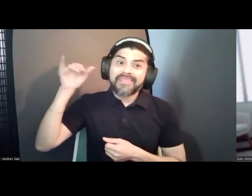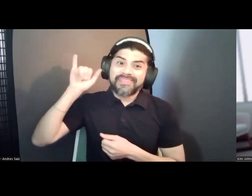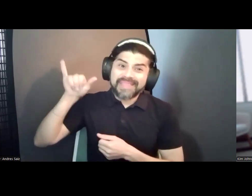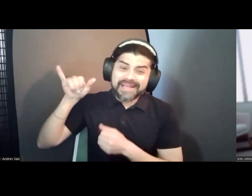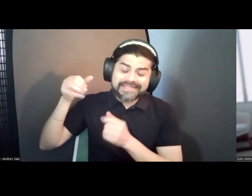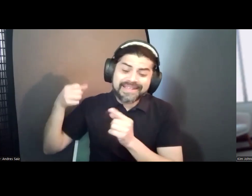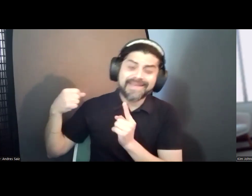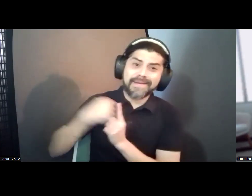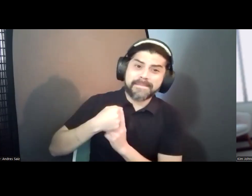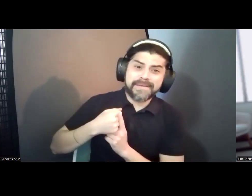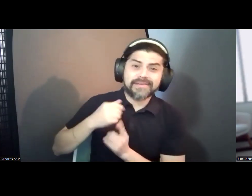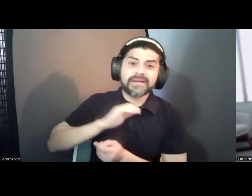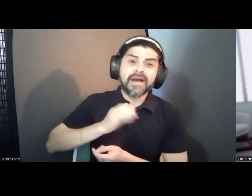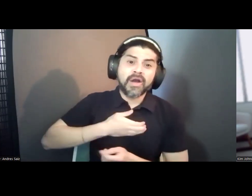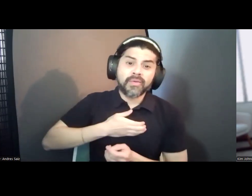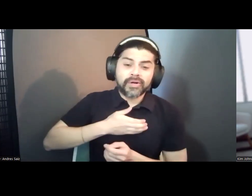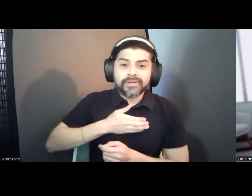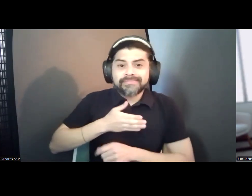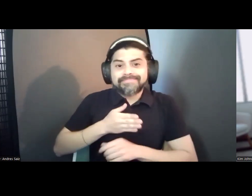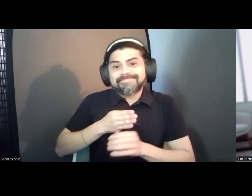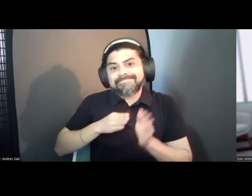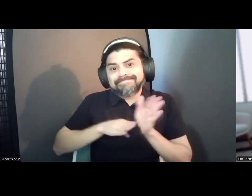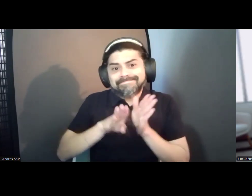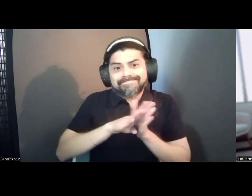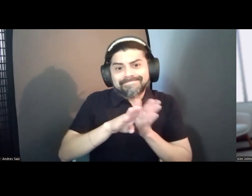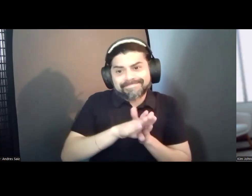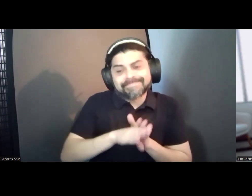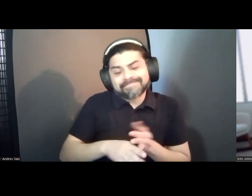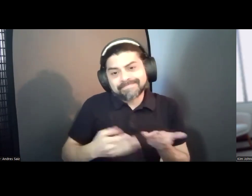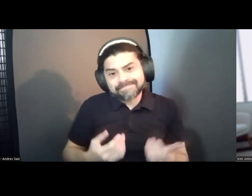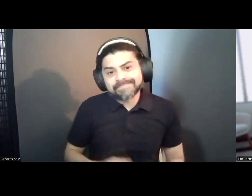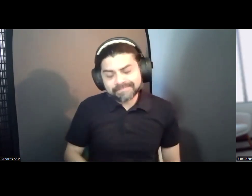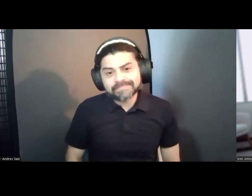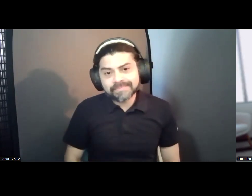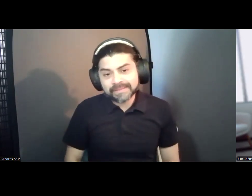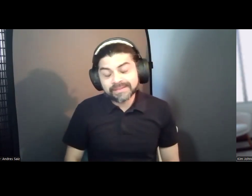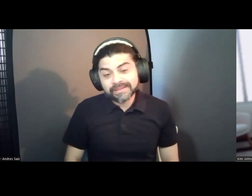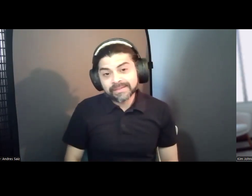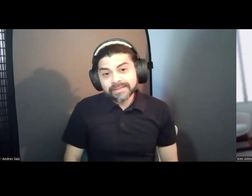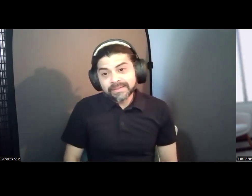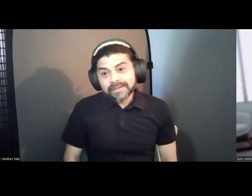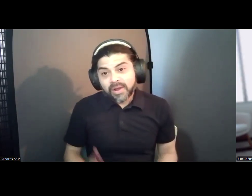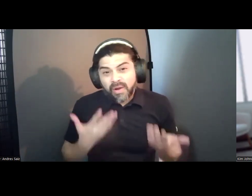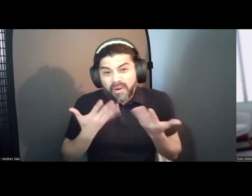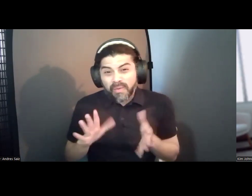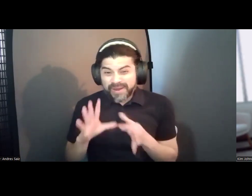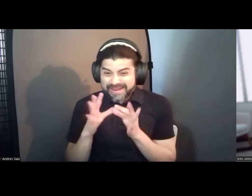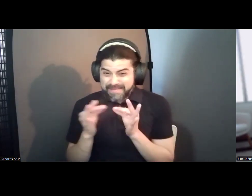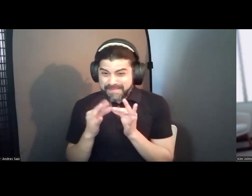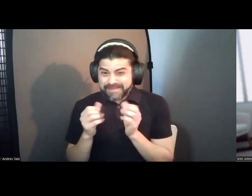some spaces. And there's been some reference to that in these opening remarks already, whether it's related